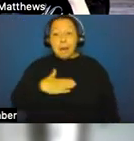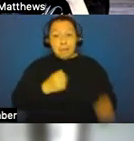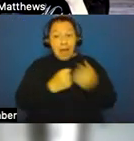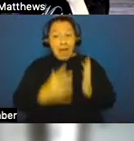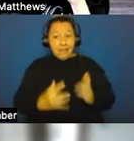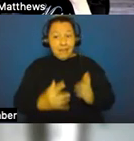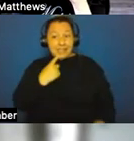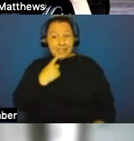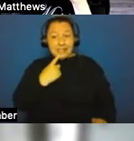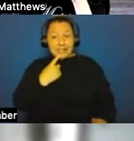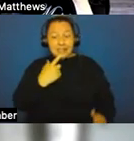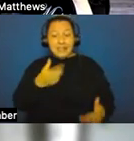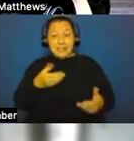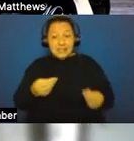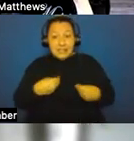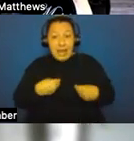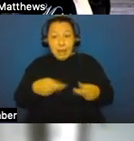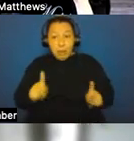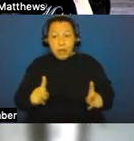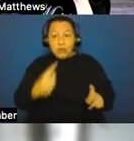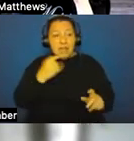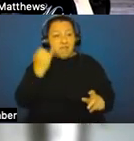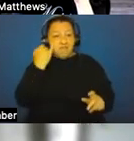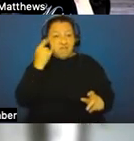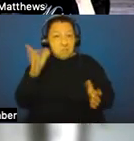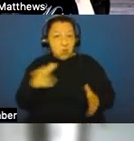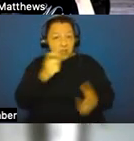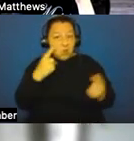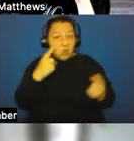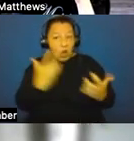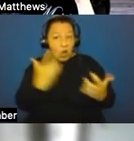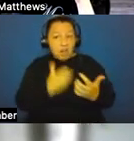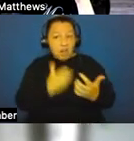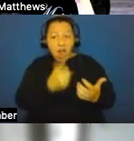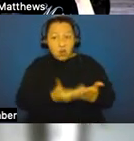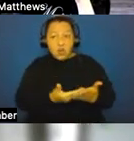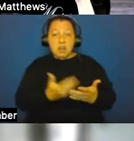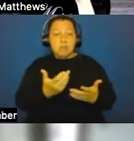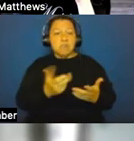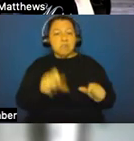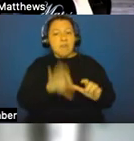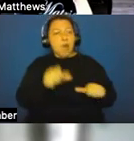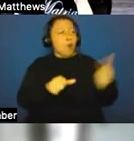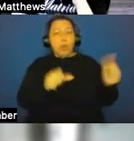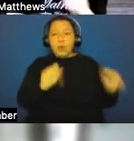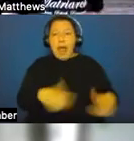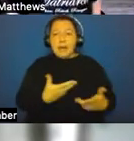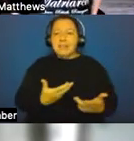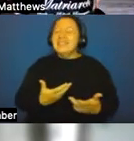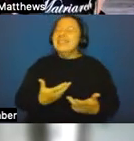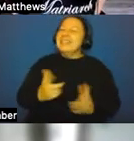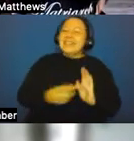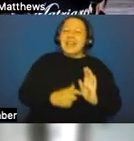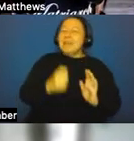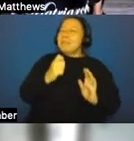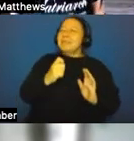you, then let's find somebody else, right? So sometimes we need to hear, it's not that, think permission is the right word, but I hope that